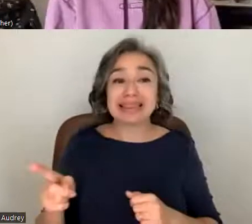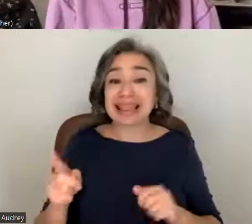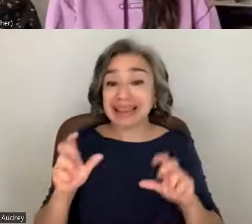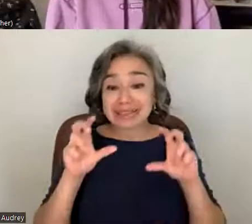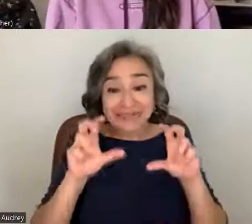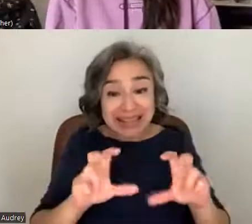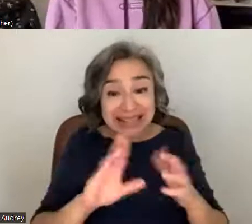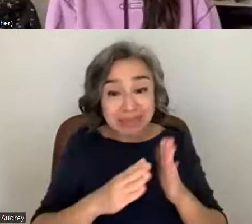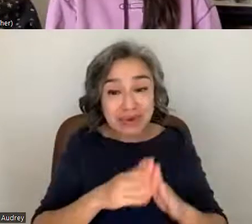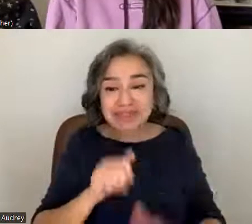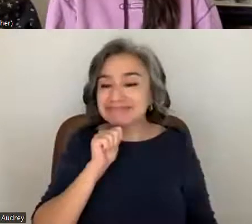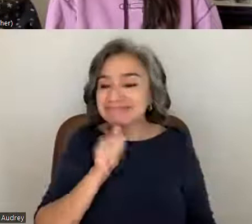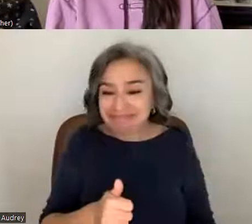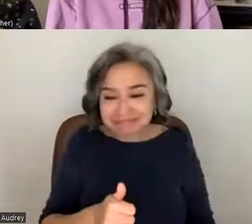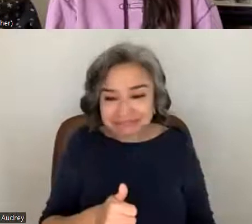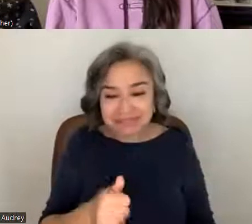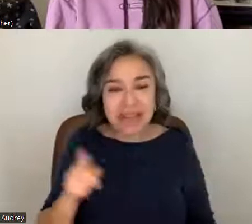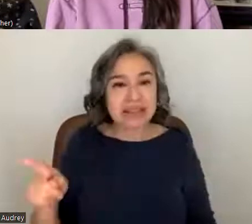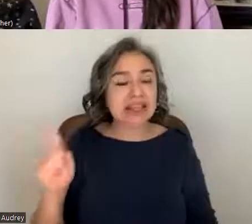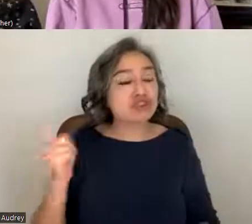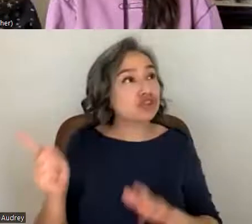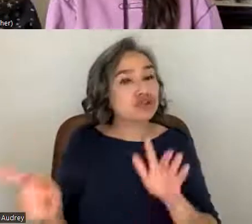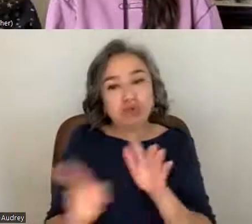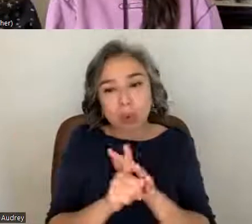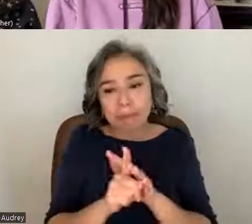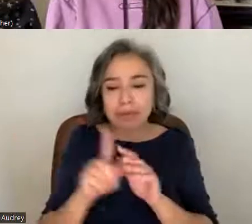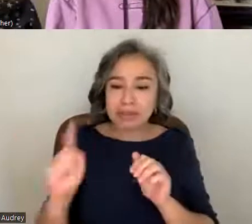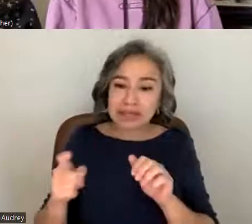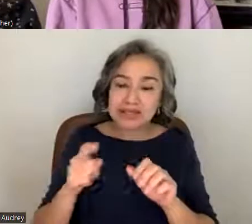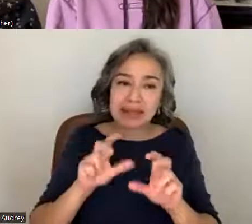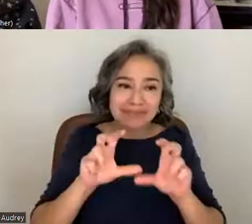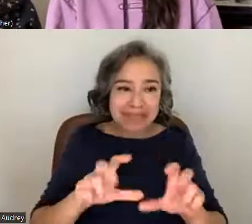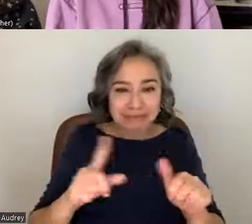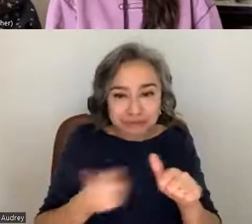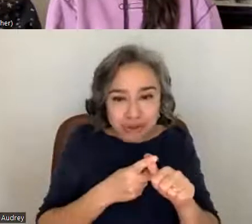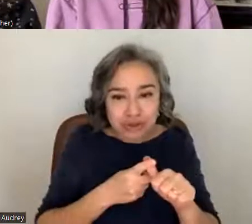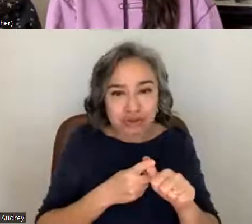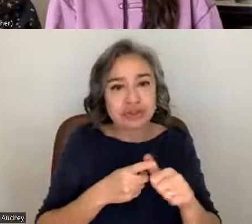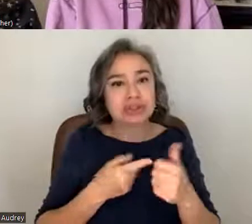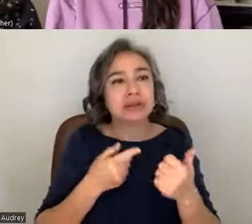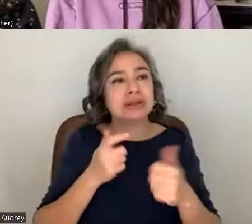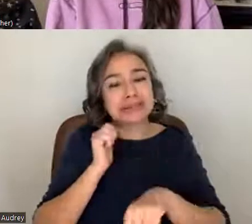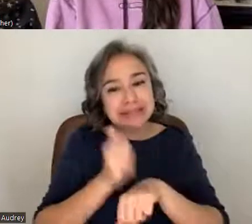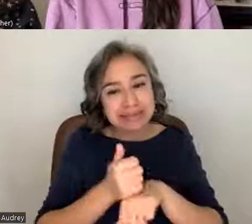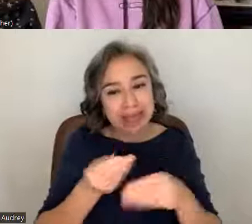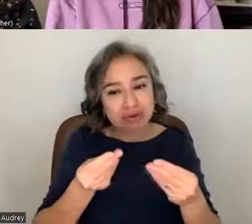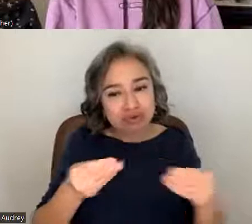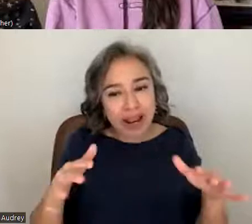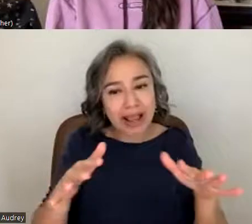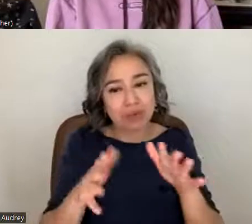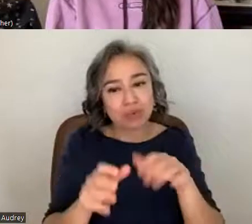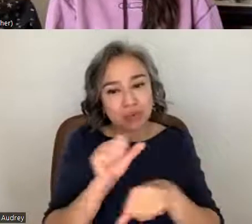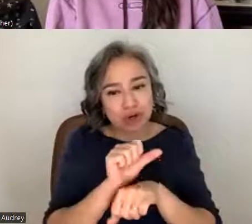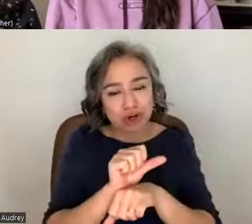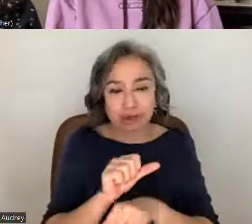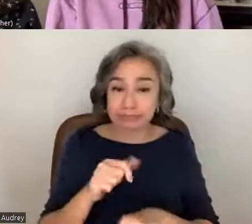in the community prior to doing anything, laying the groundwork. And I had the privilege to work with Dr.